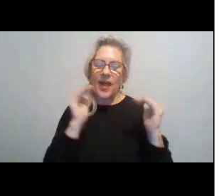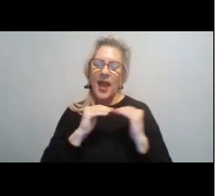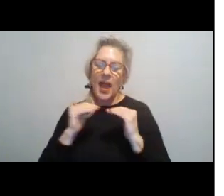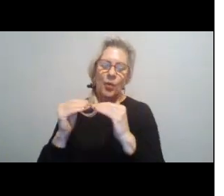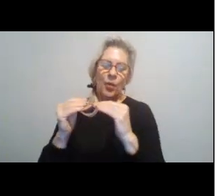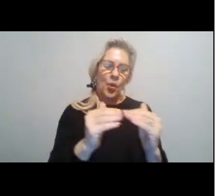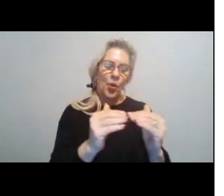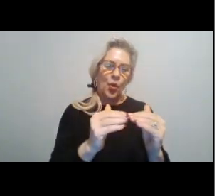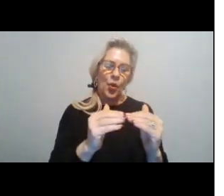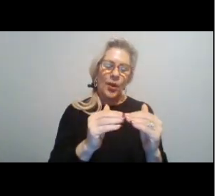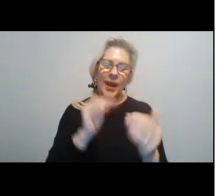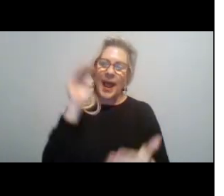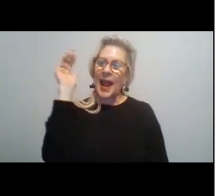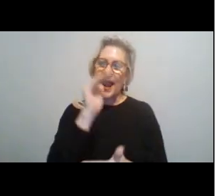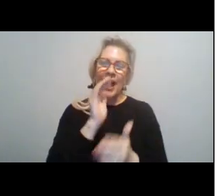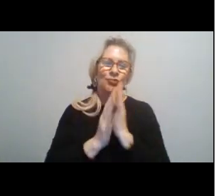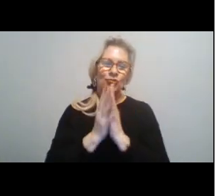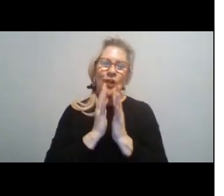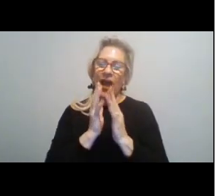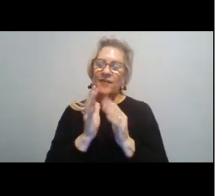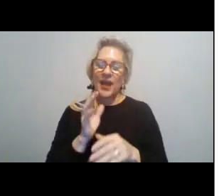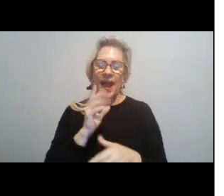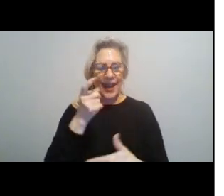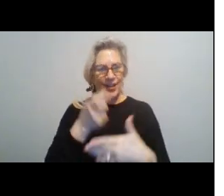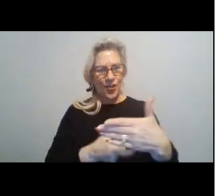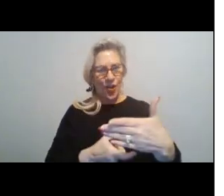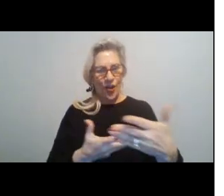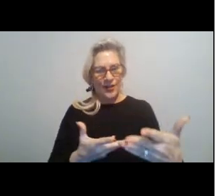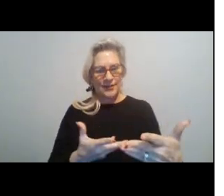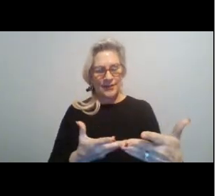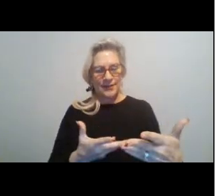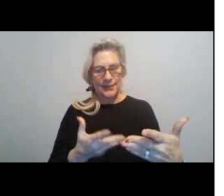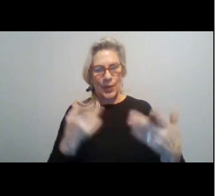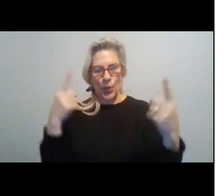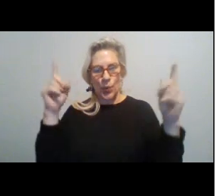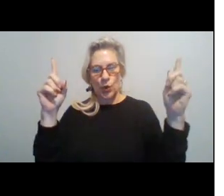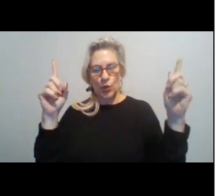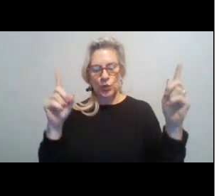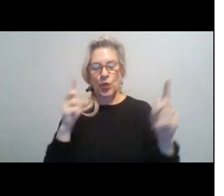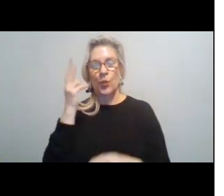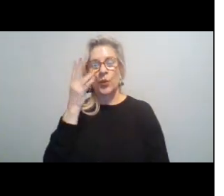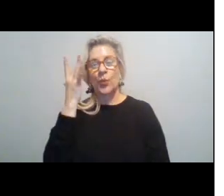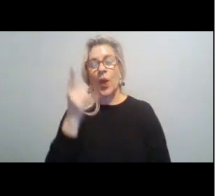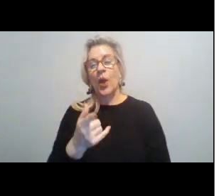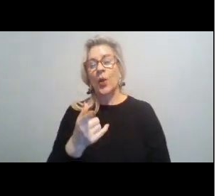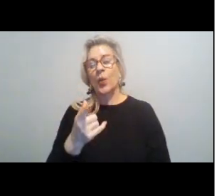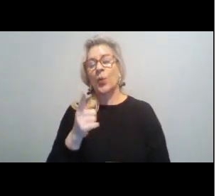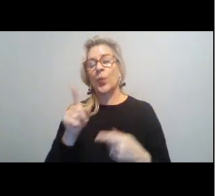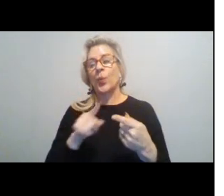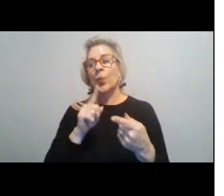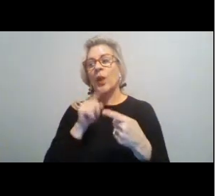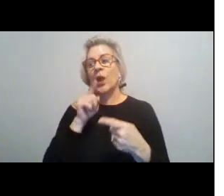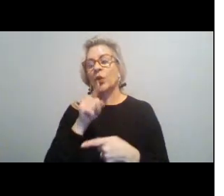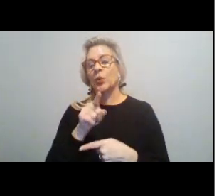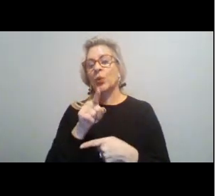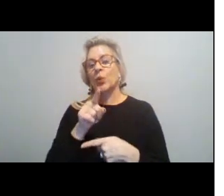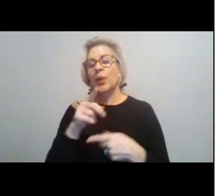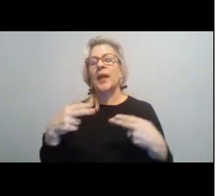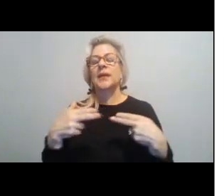it provides congestion relief, and it's cost effective. And the reason I say all those things is that when you the next